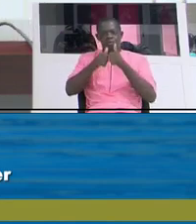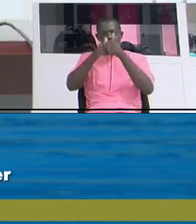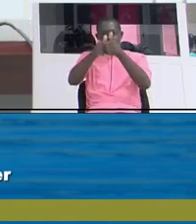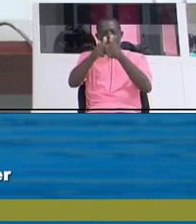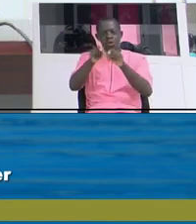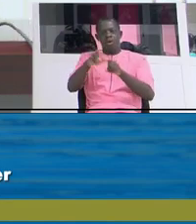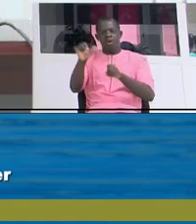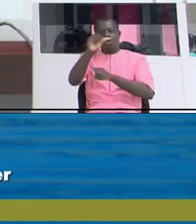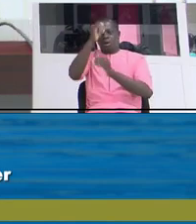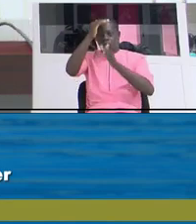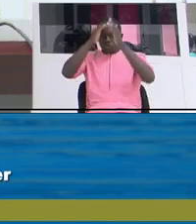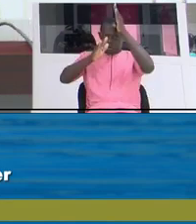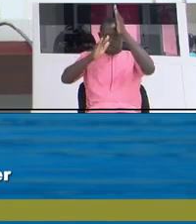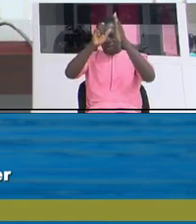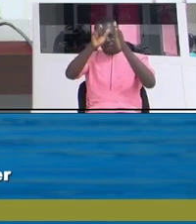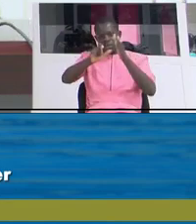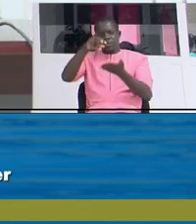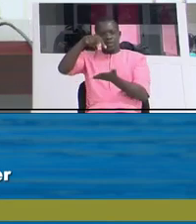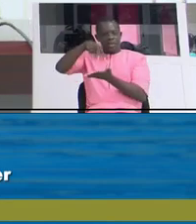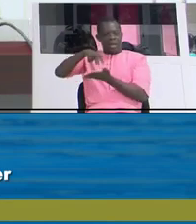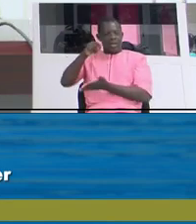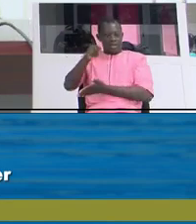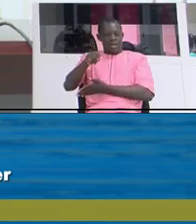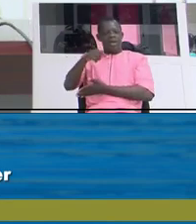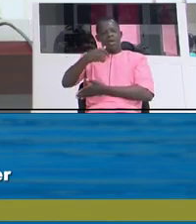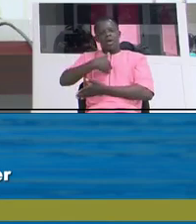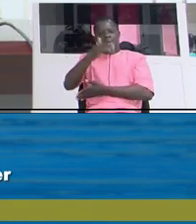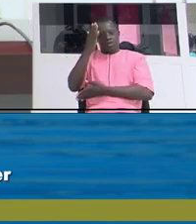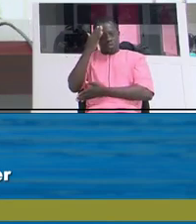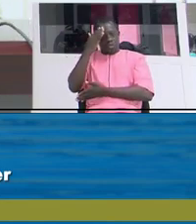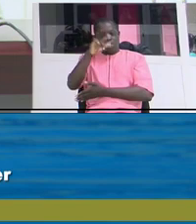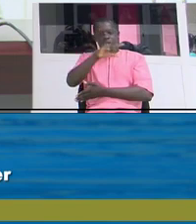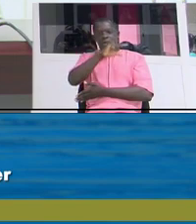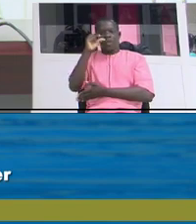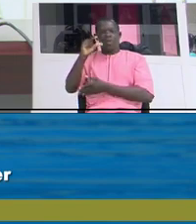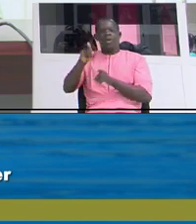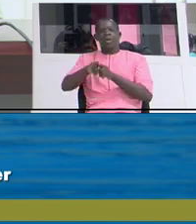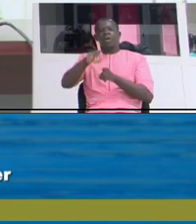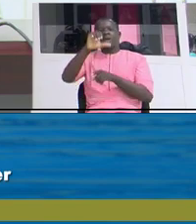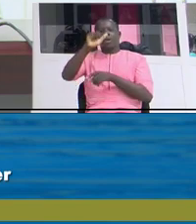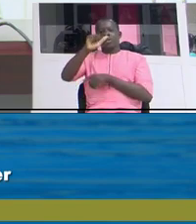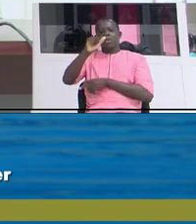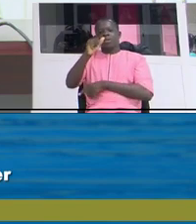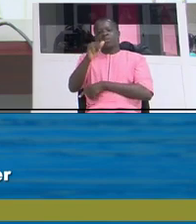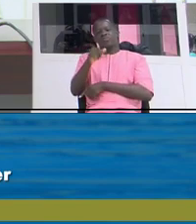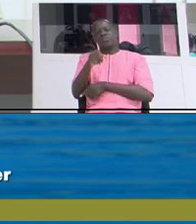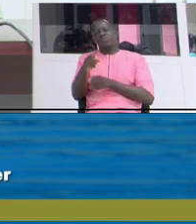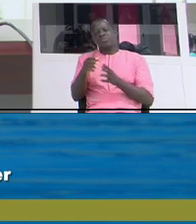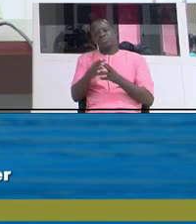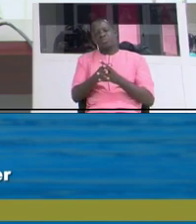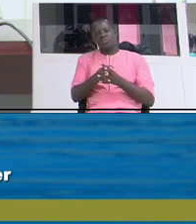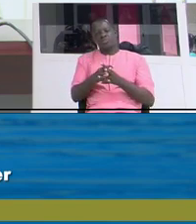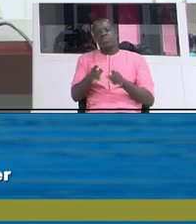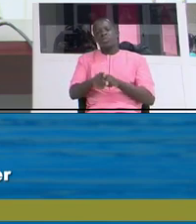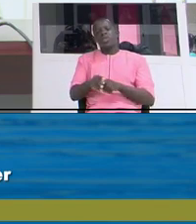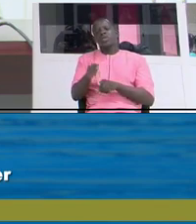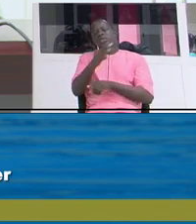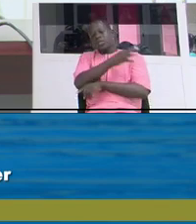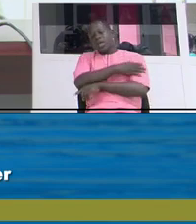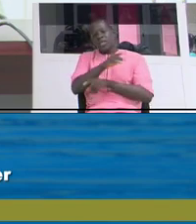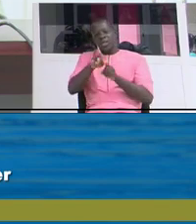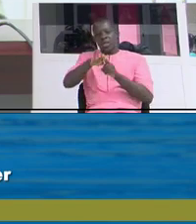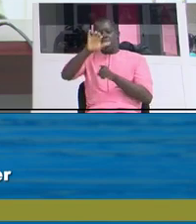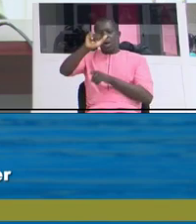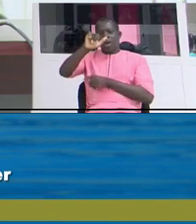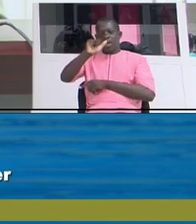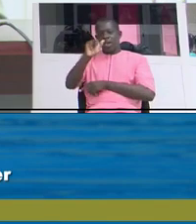The soldier standing there. Mo lonne. I know him. Kafa Sajini Yaya. They called him Sergeant Yaya. Sergeant Yaya Balde. Sergeant Yaya